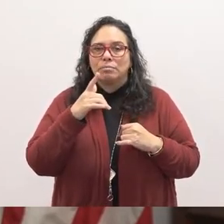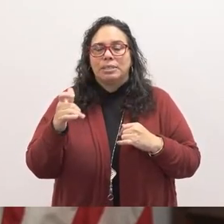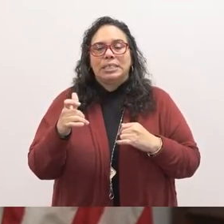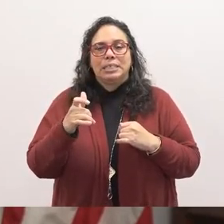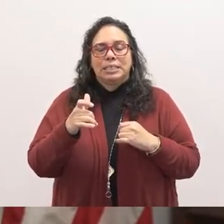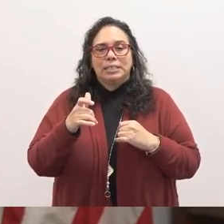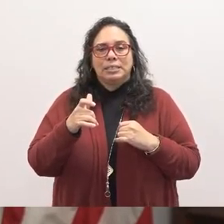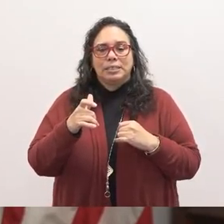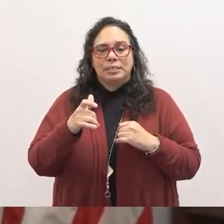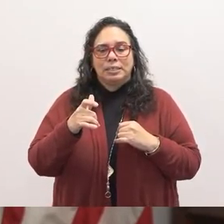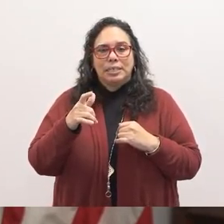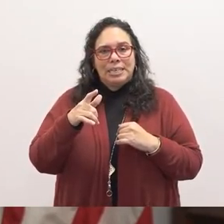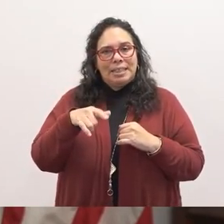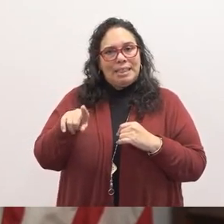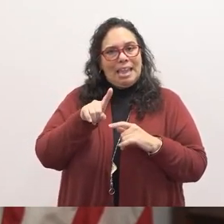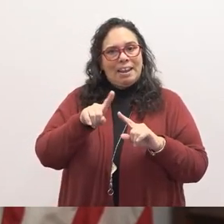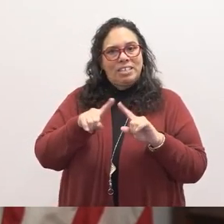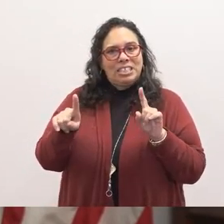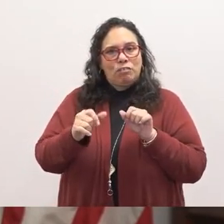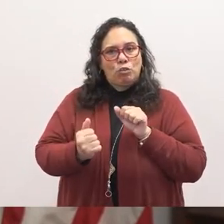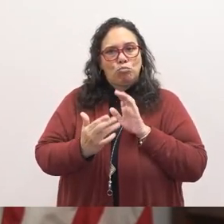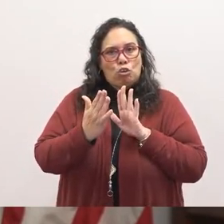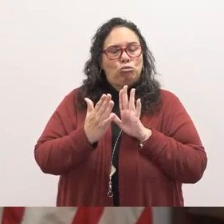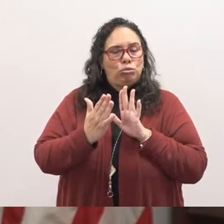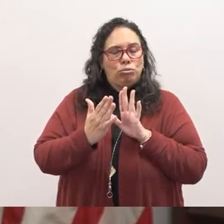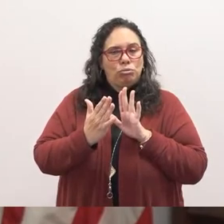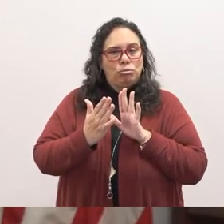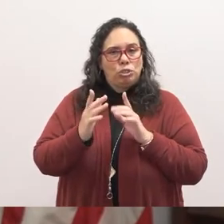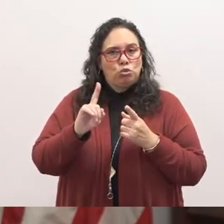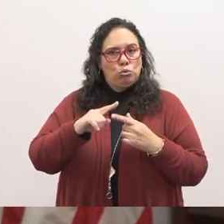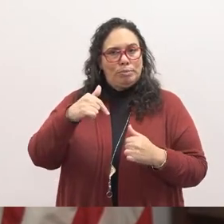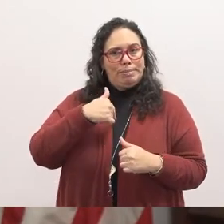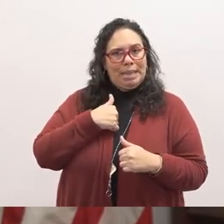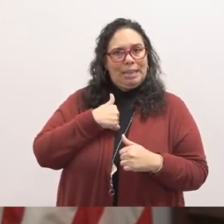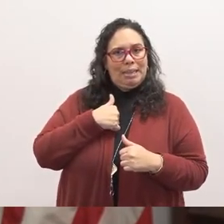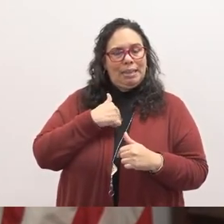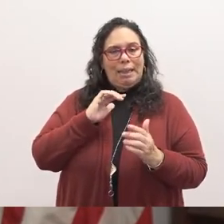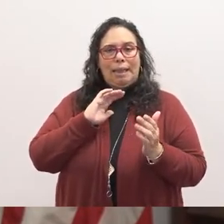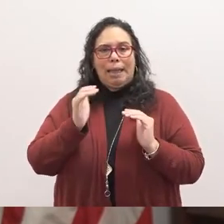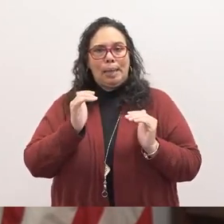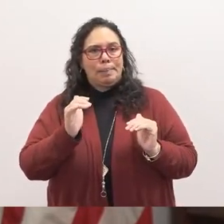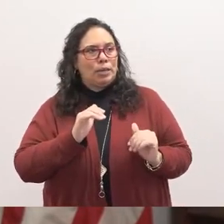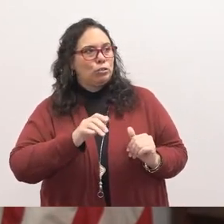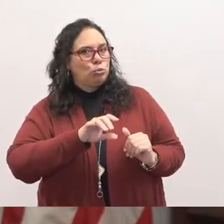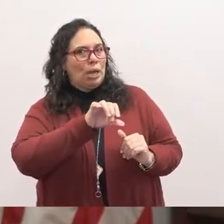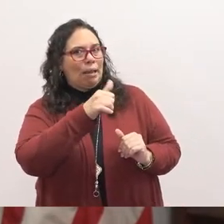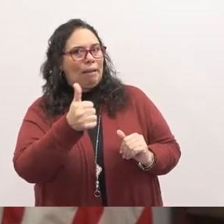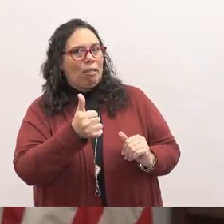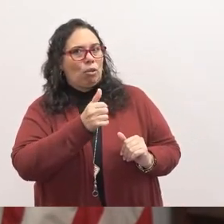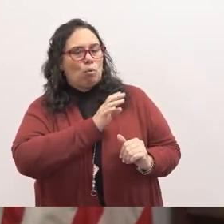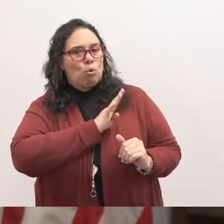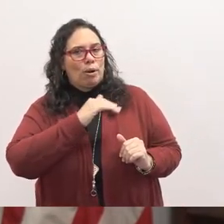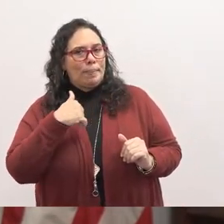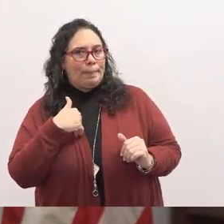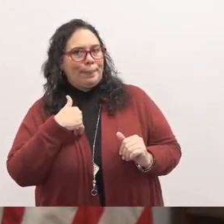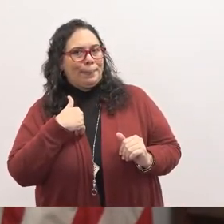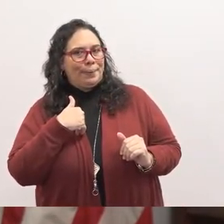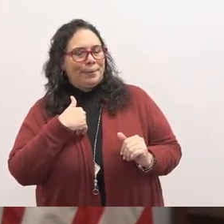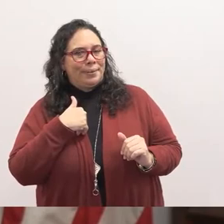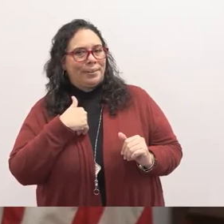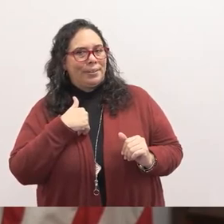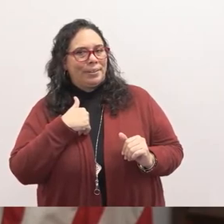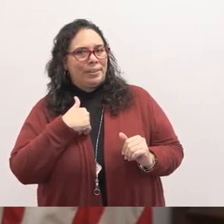they could come with a different approach, hypothetically, if they've already talked to this board member and this board member, and they're like, oh, we're going to see